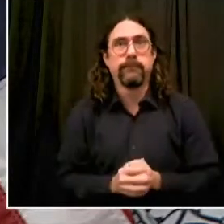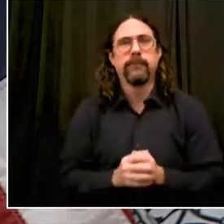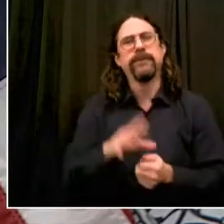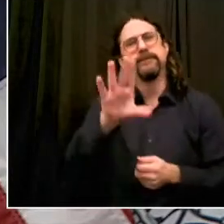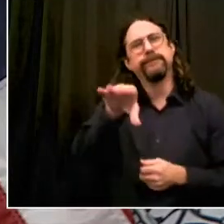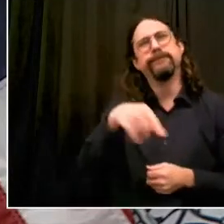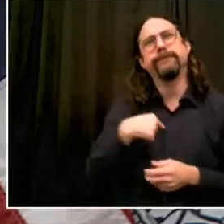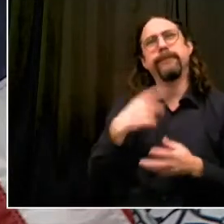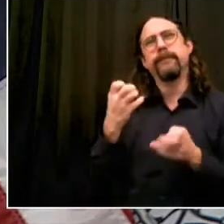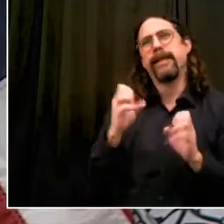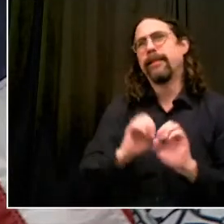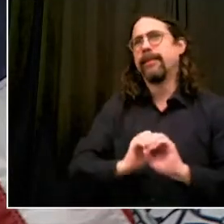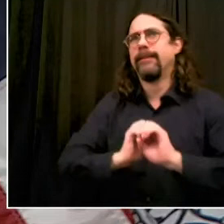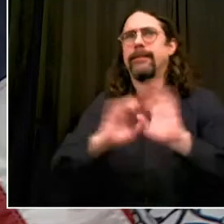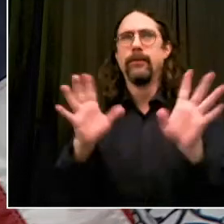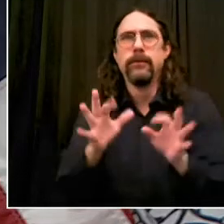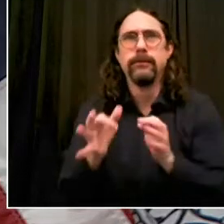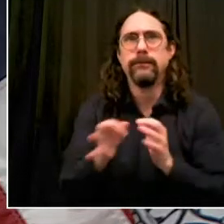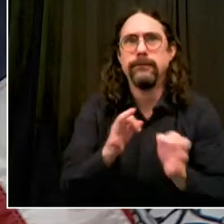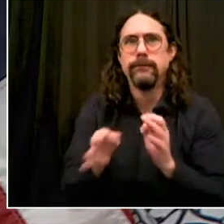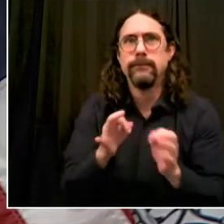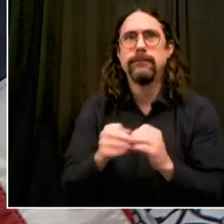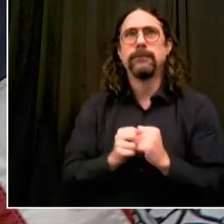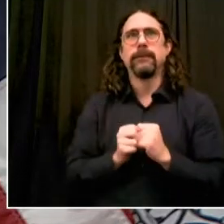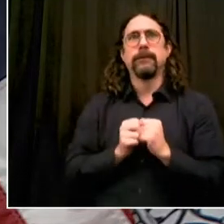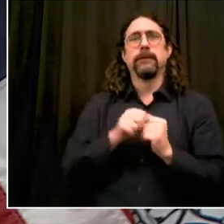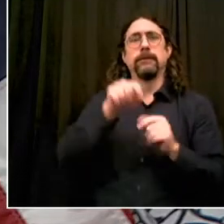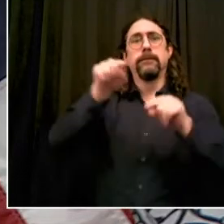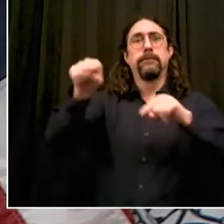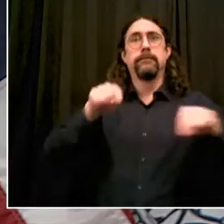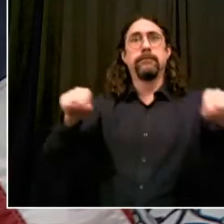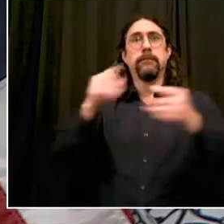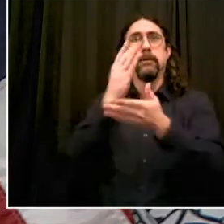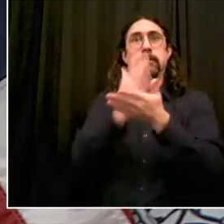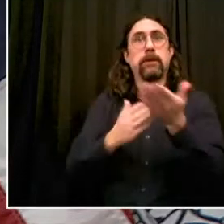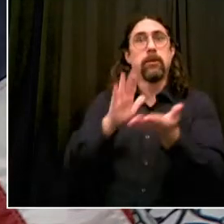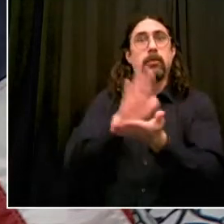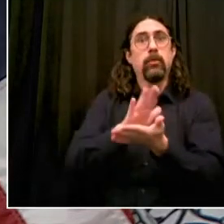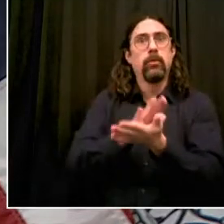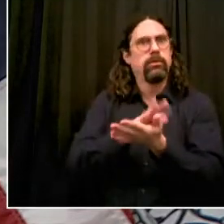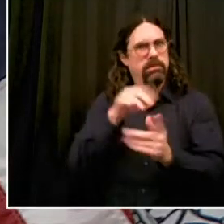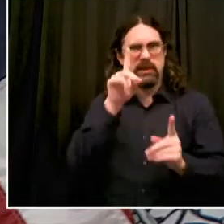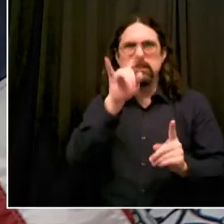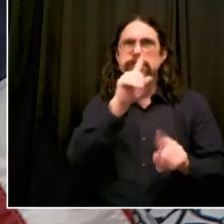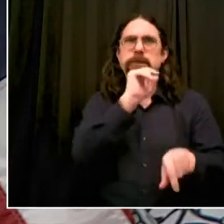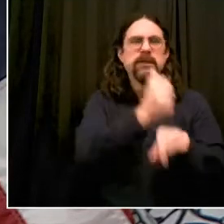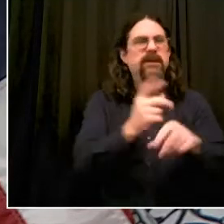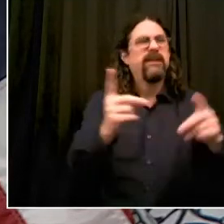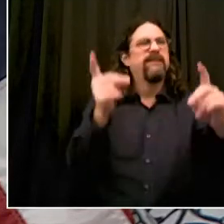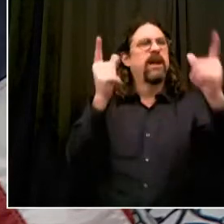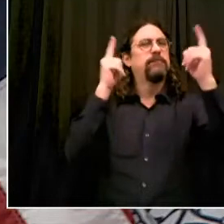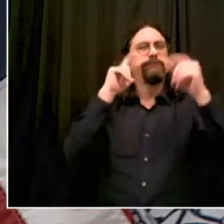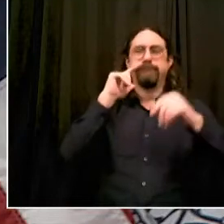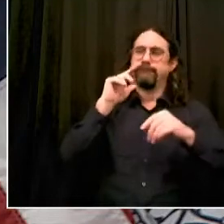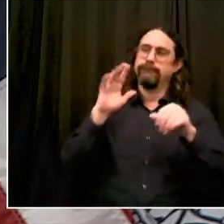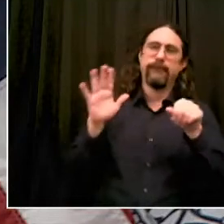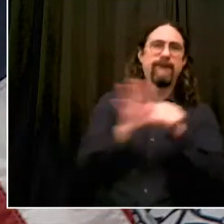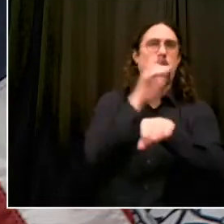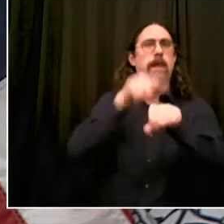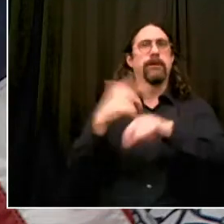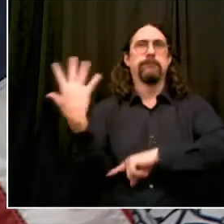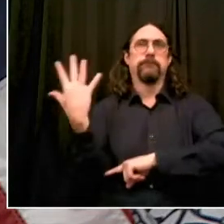all going to happen on the first day. I want to be very, very clear. But the model now for pre-K, 3K,